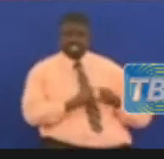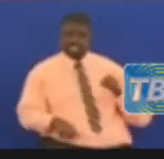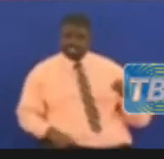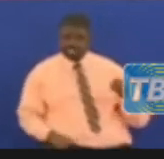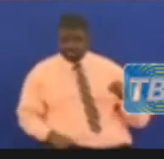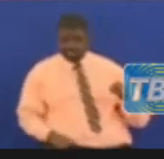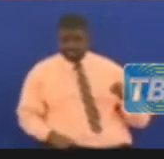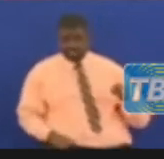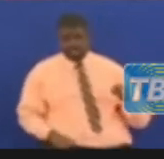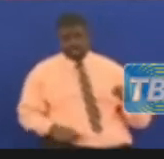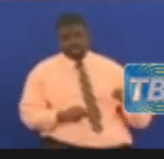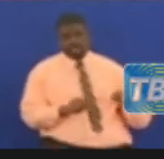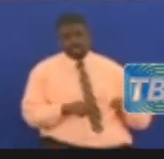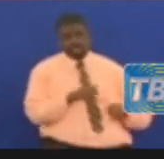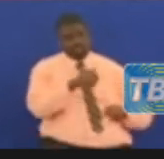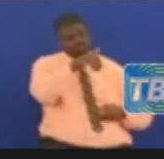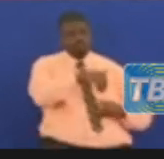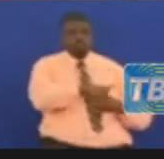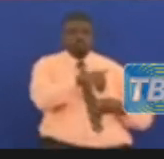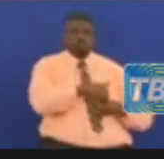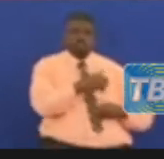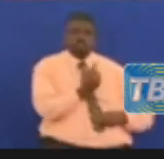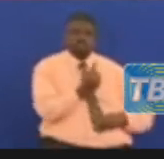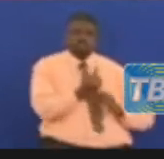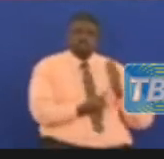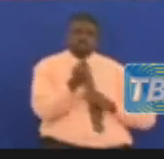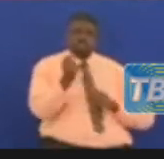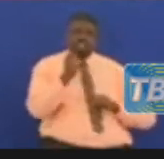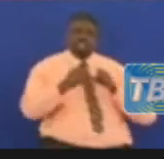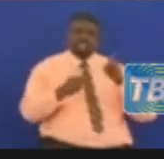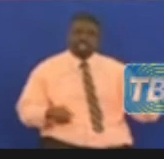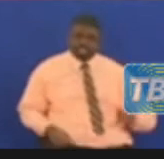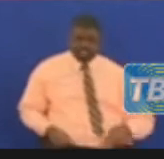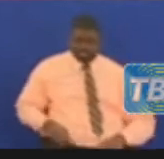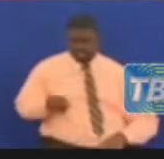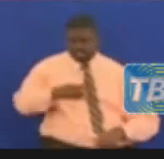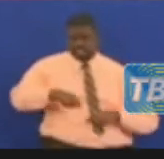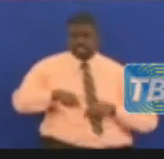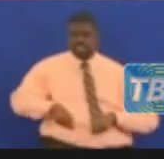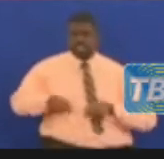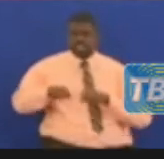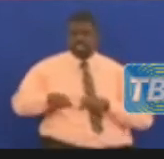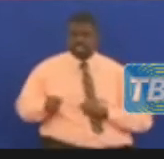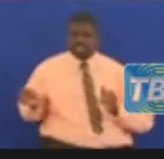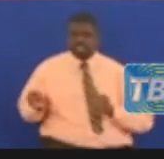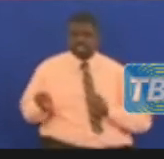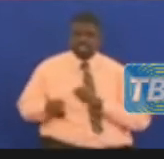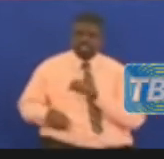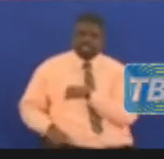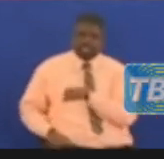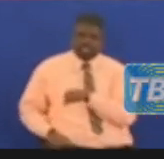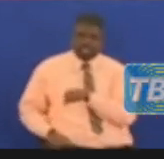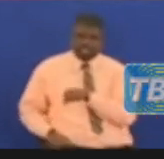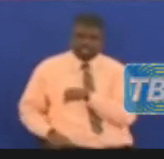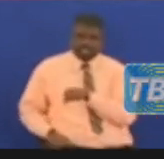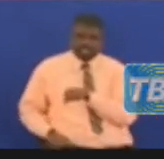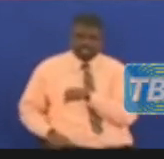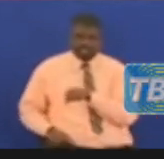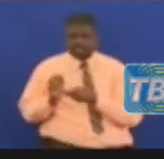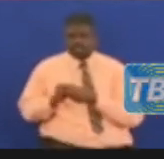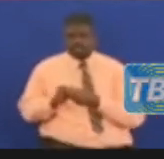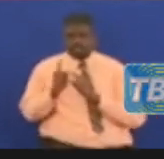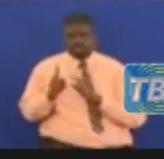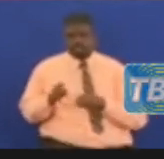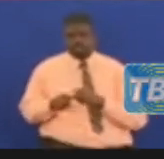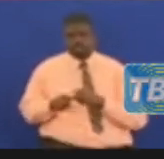bill from one member of the Kenya, private bill, whereby we managed to stop, because it was